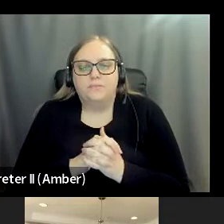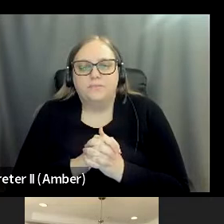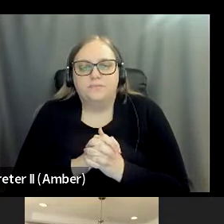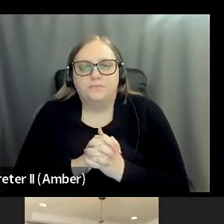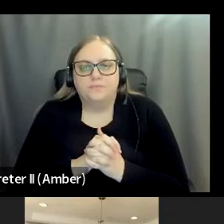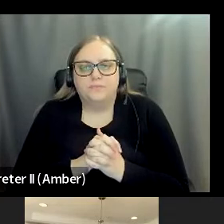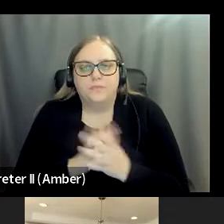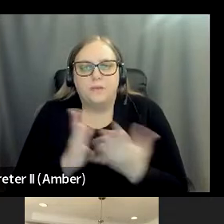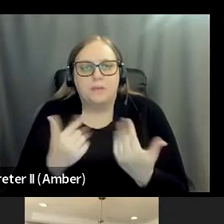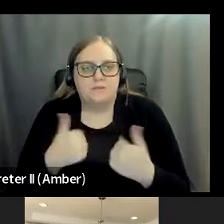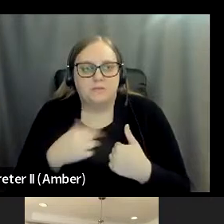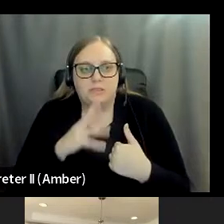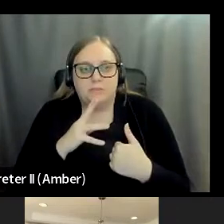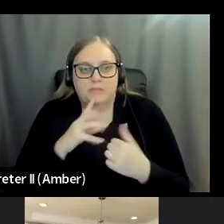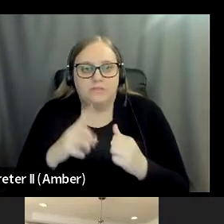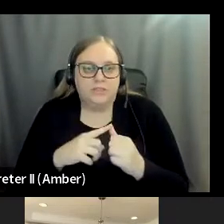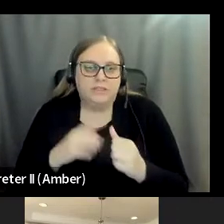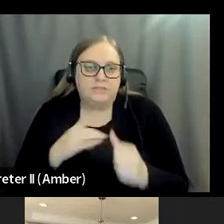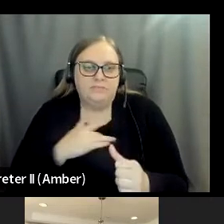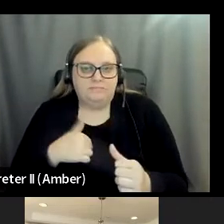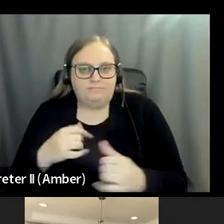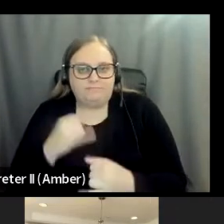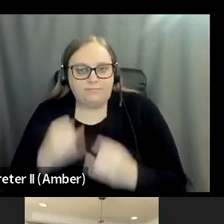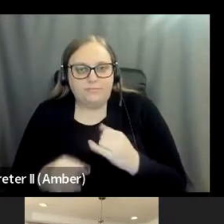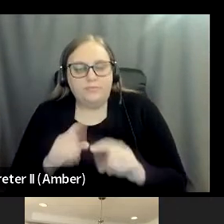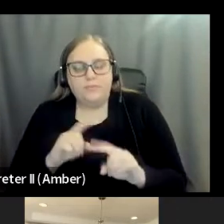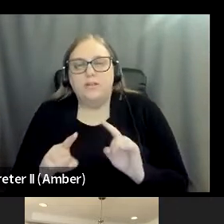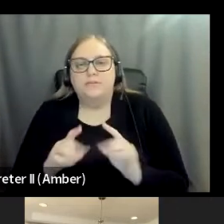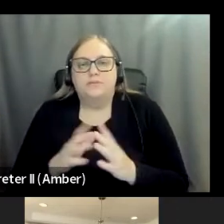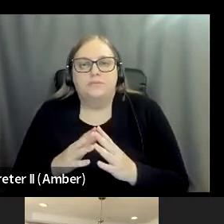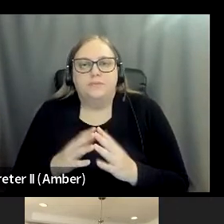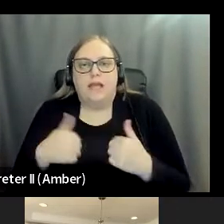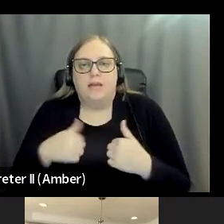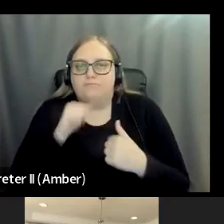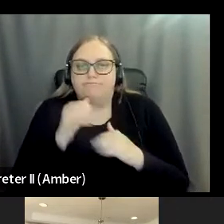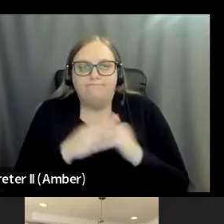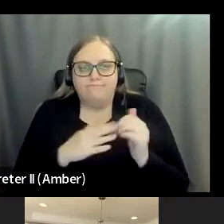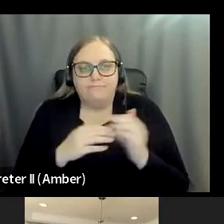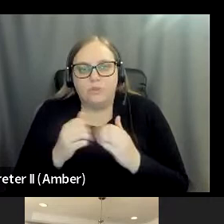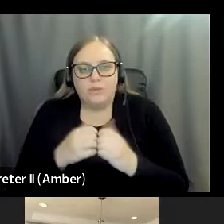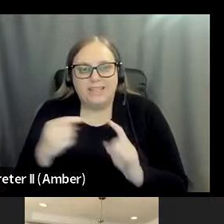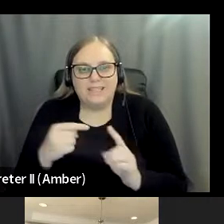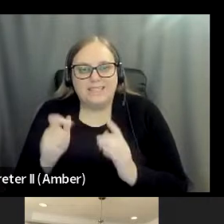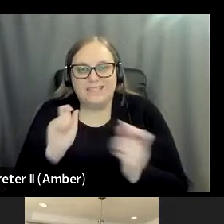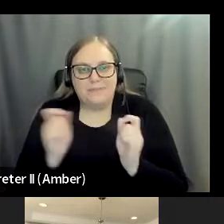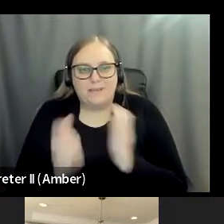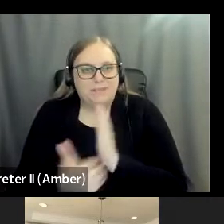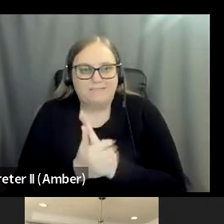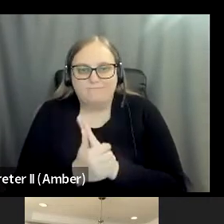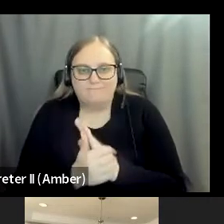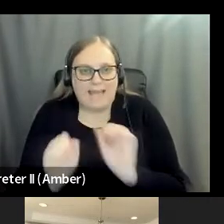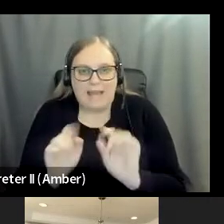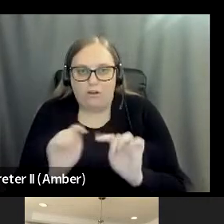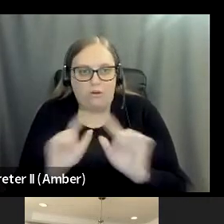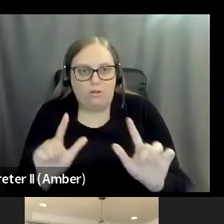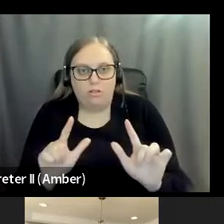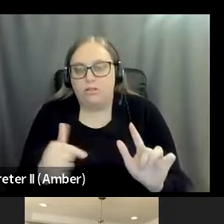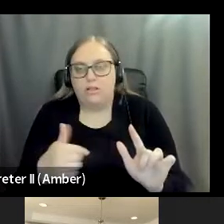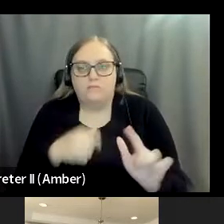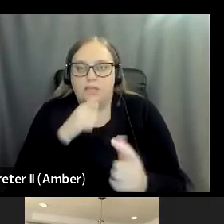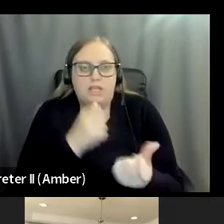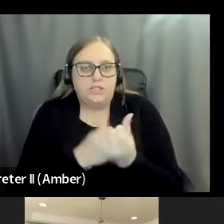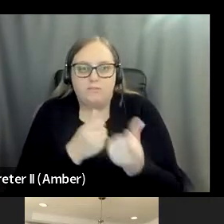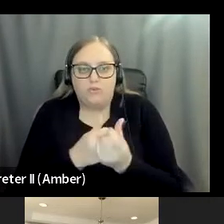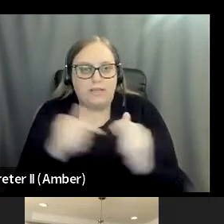Maybe I will speak first. I usually speak last. I'm not comfortable with this amendment at all. In fact, I'm not going to support